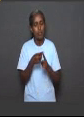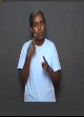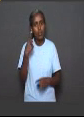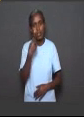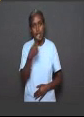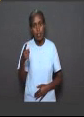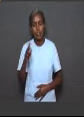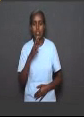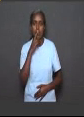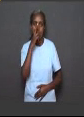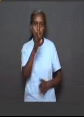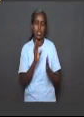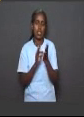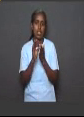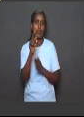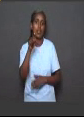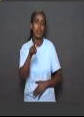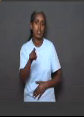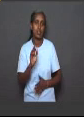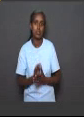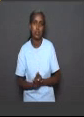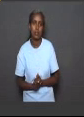every real number x.